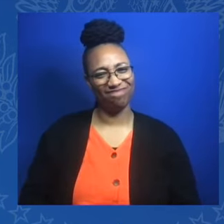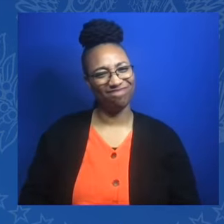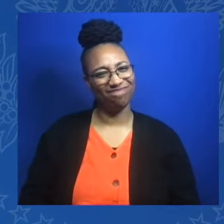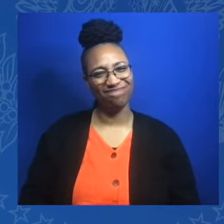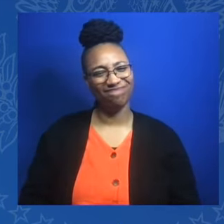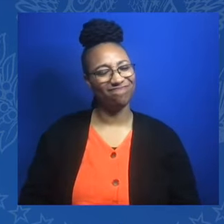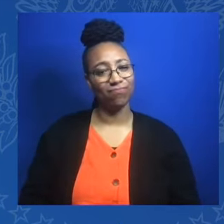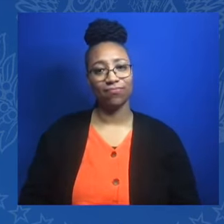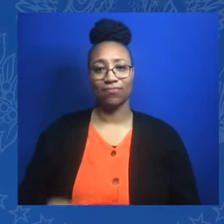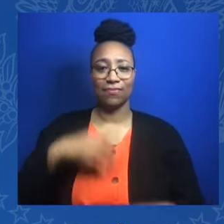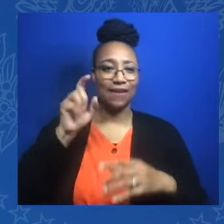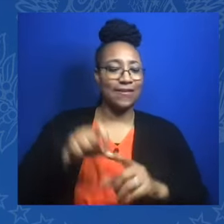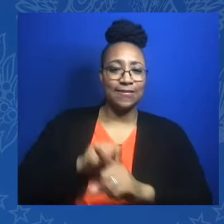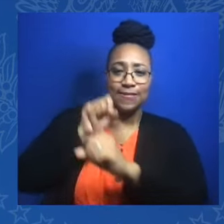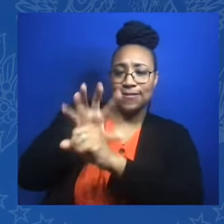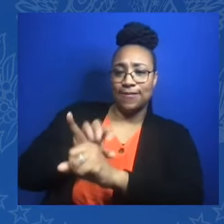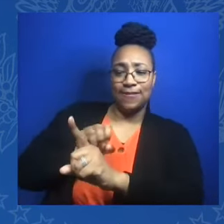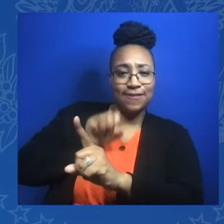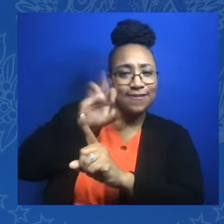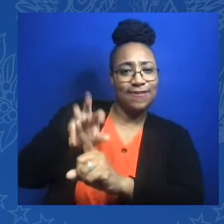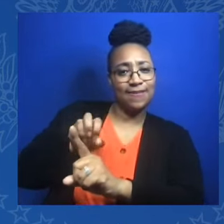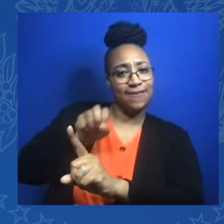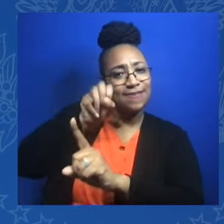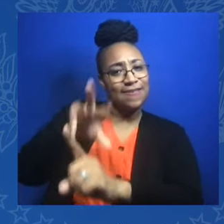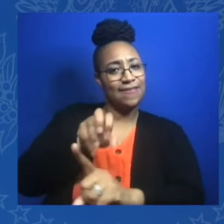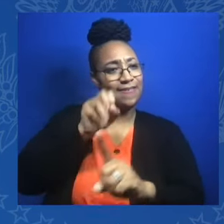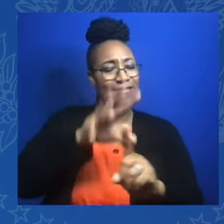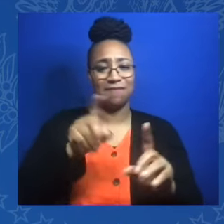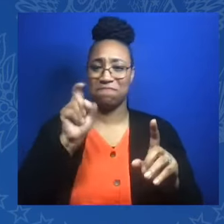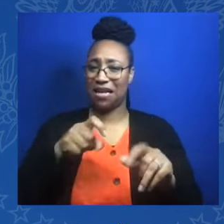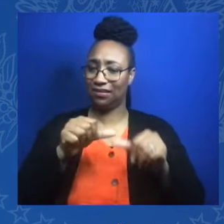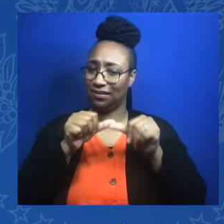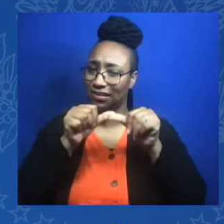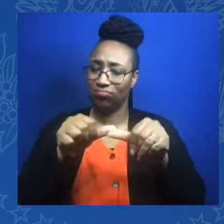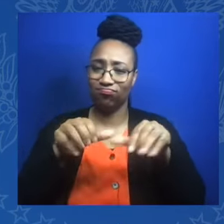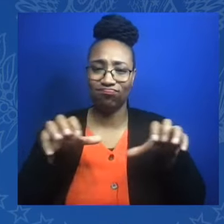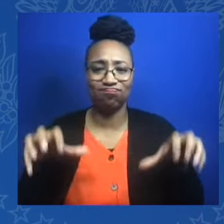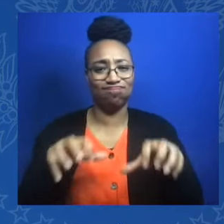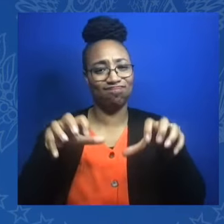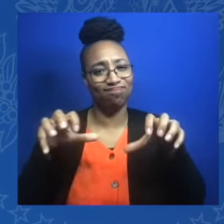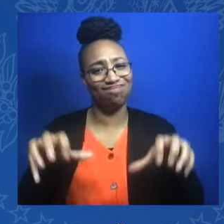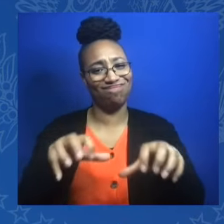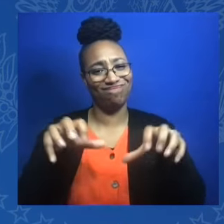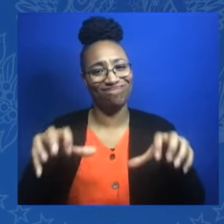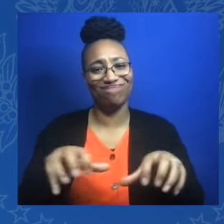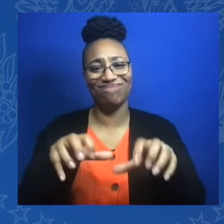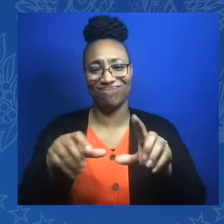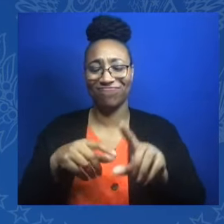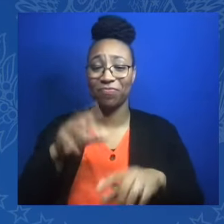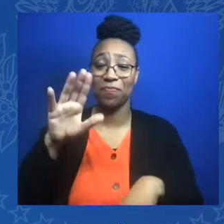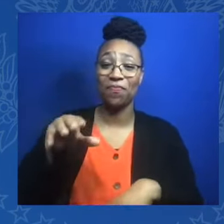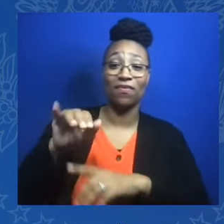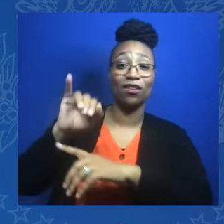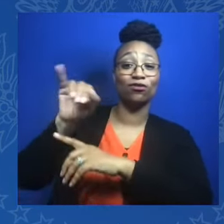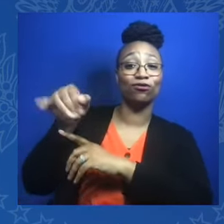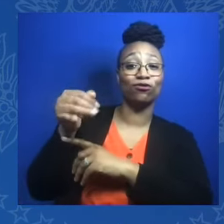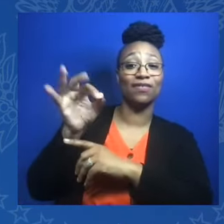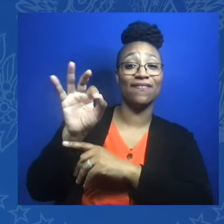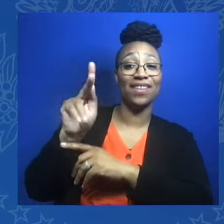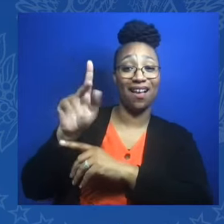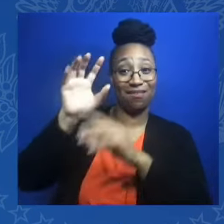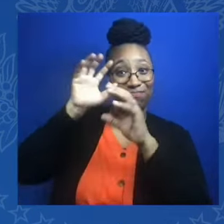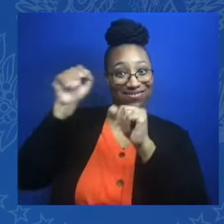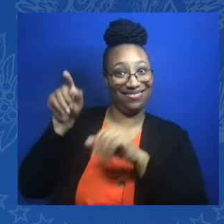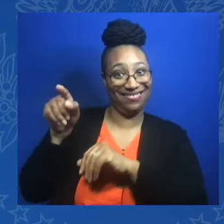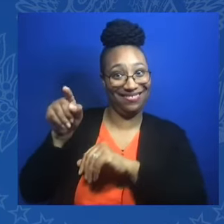Kennedy spoke in Canada's parliament, he delivered a famous speech at Rice University, issuing a challenge for America to go to the